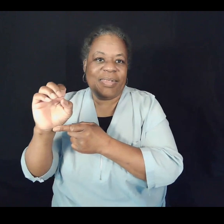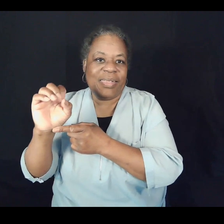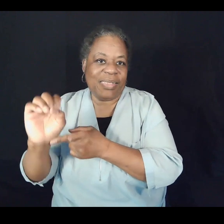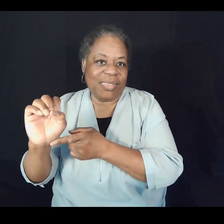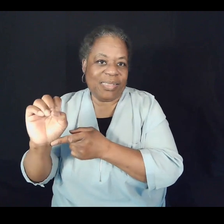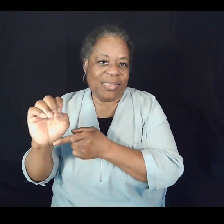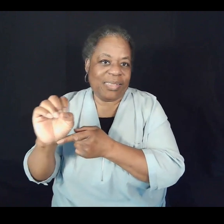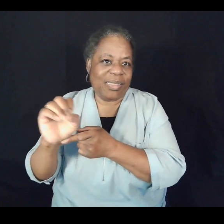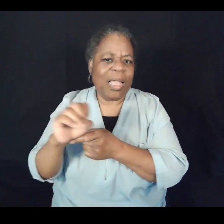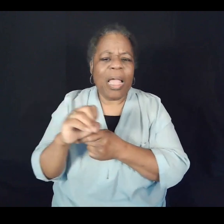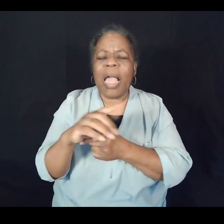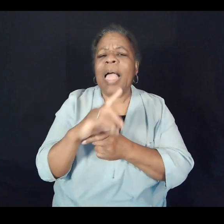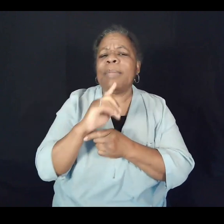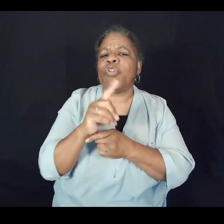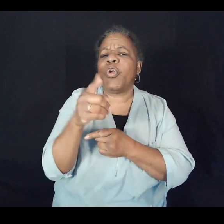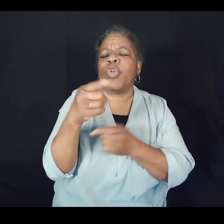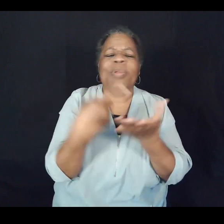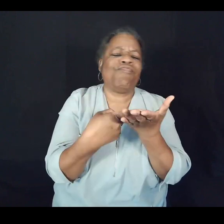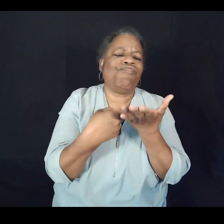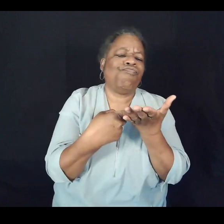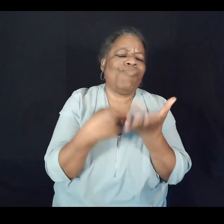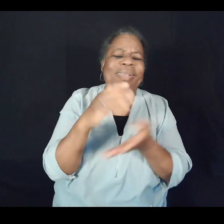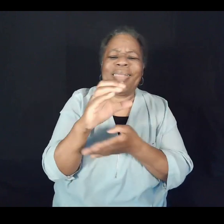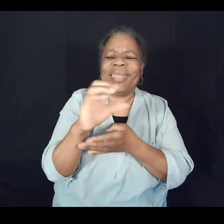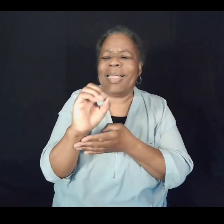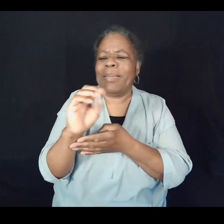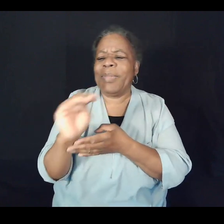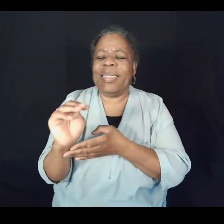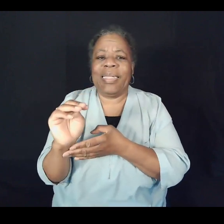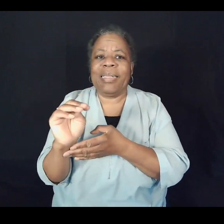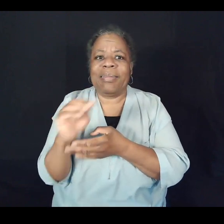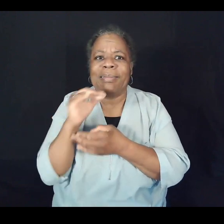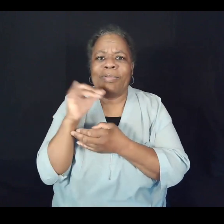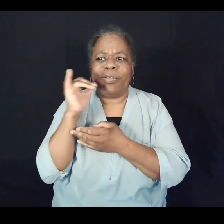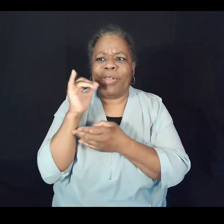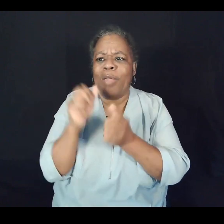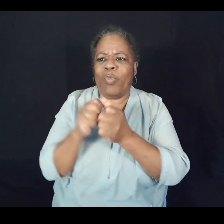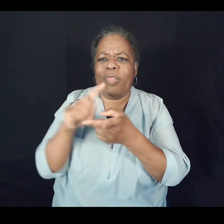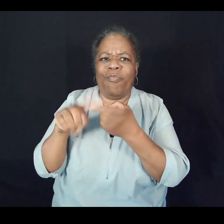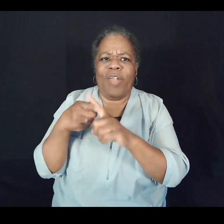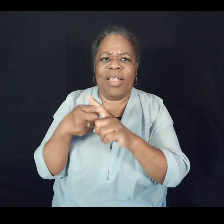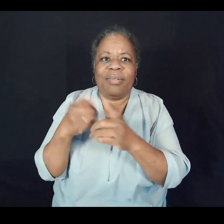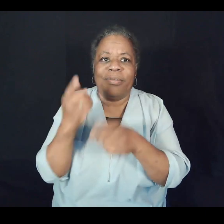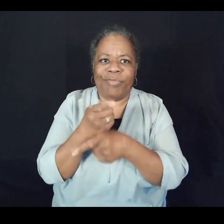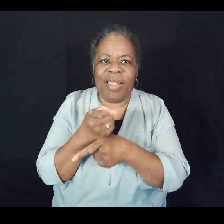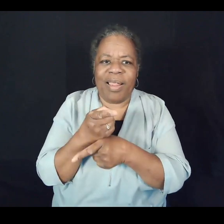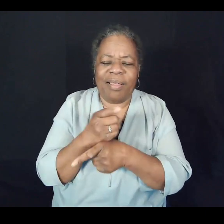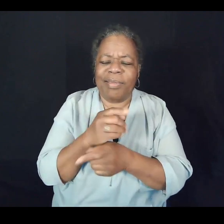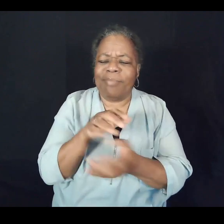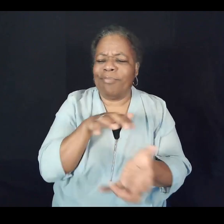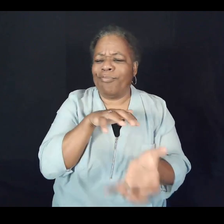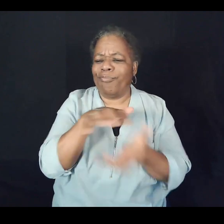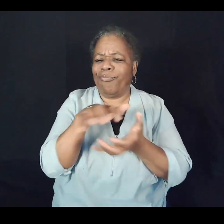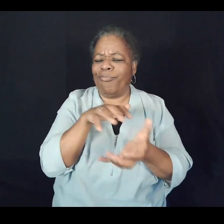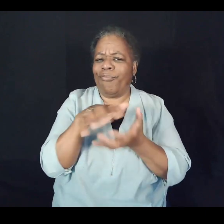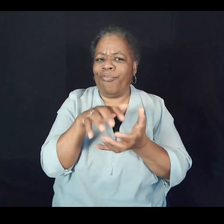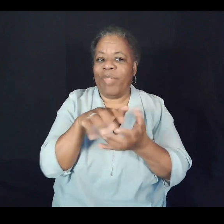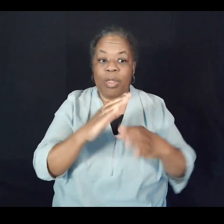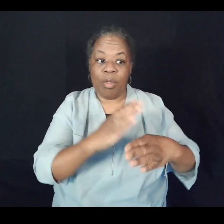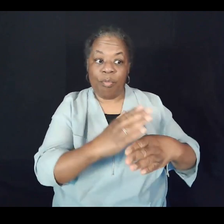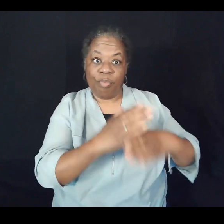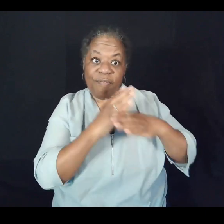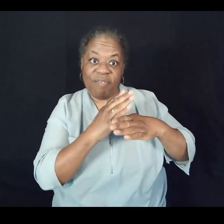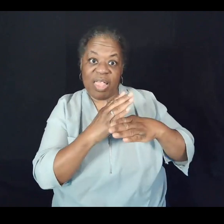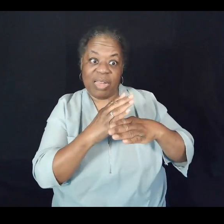talking the other day about CMEs with your friends, weren't you? There's not much of any way to prevent such a disaster. It's not like we